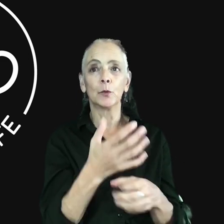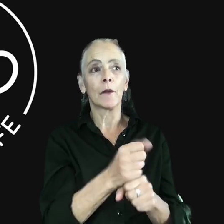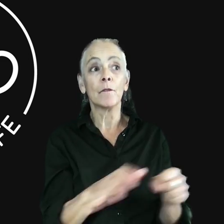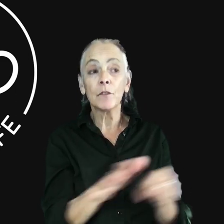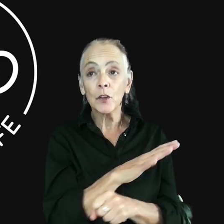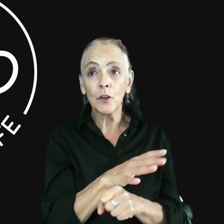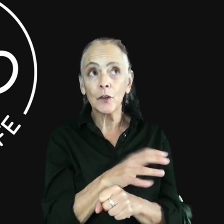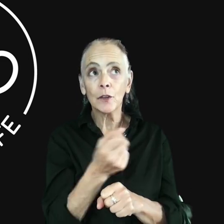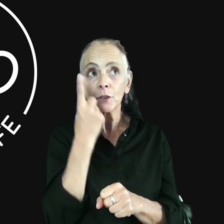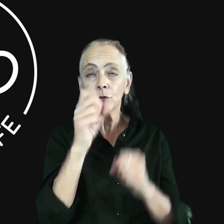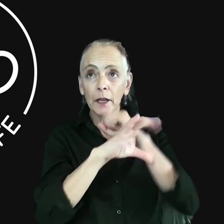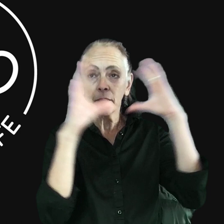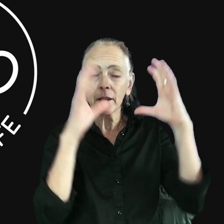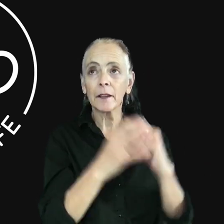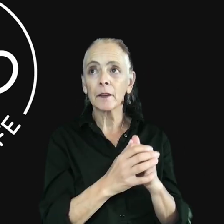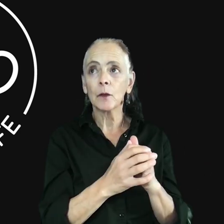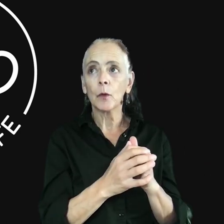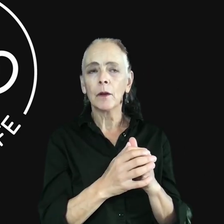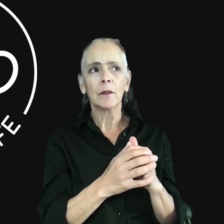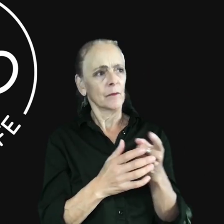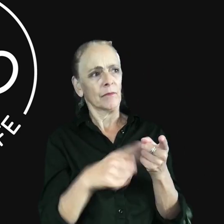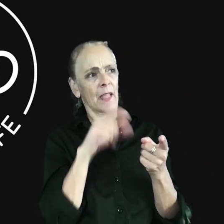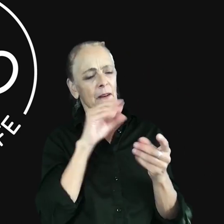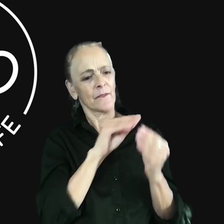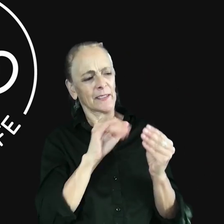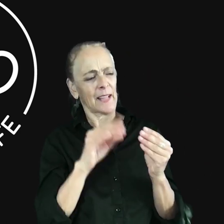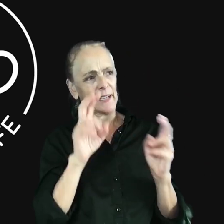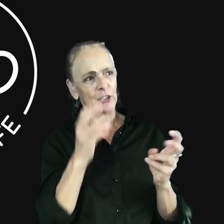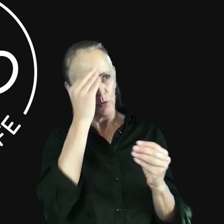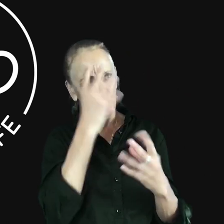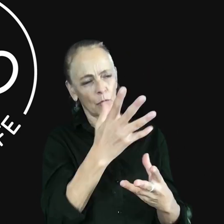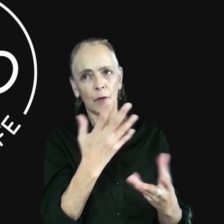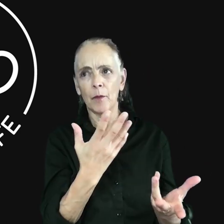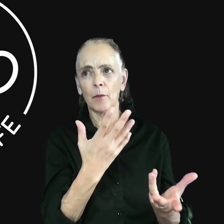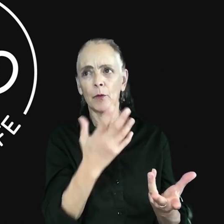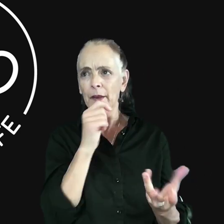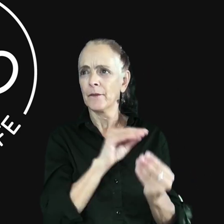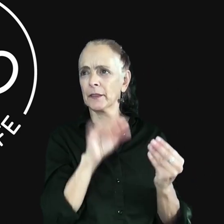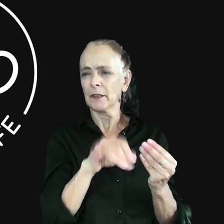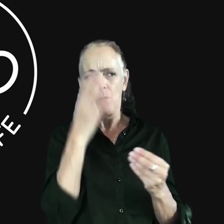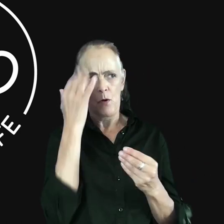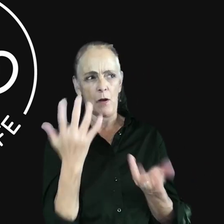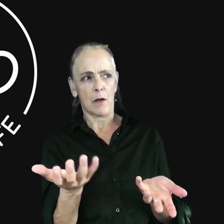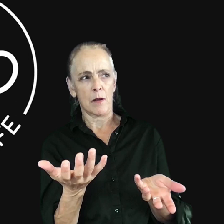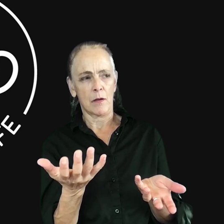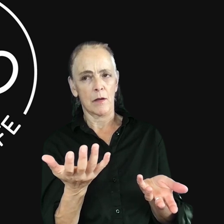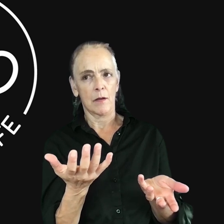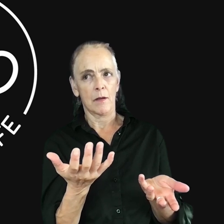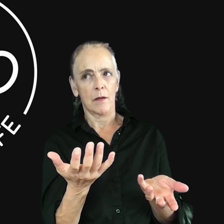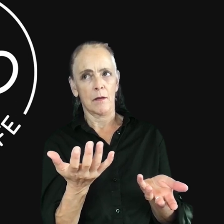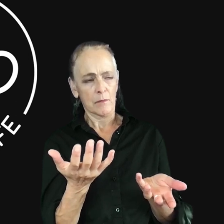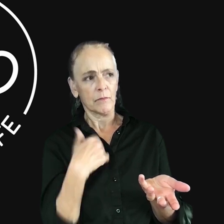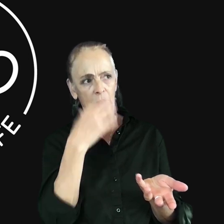understanding as to well they didn't fix this issue or they didn't fix this thing and it feels a little bit like well